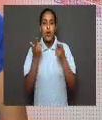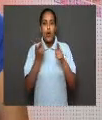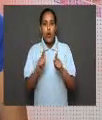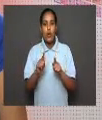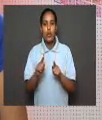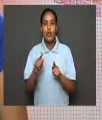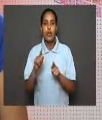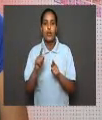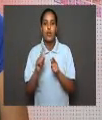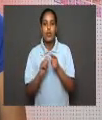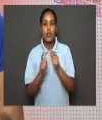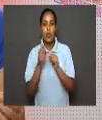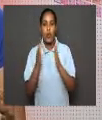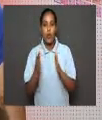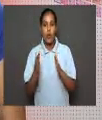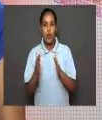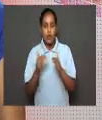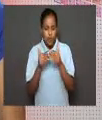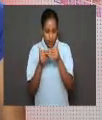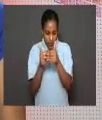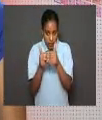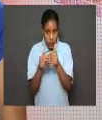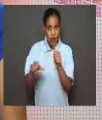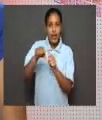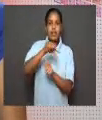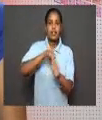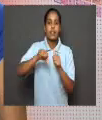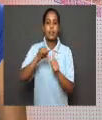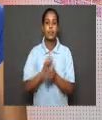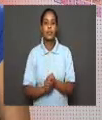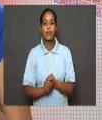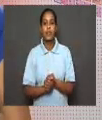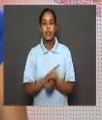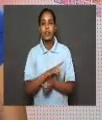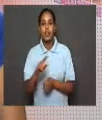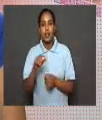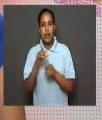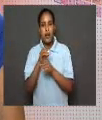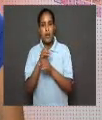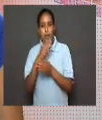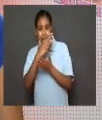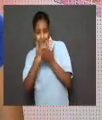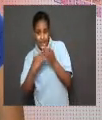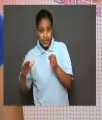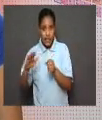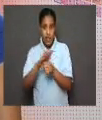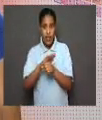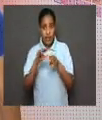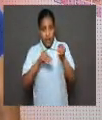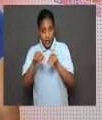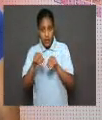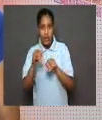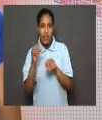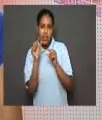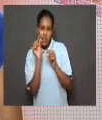When polar molecules are brought close to one another, their partial charges act